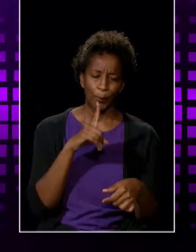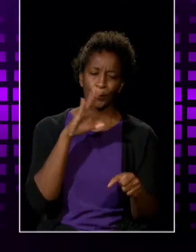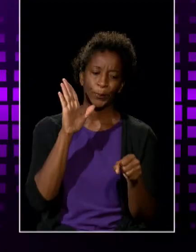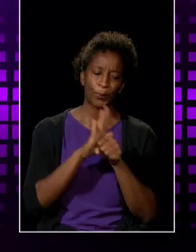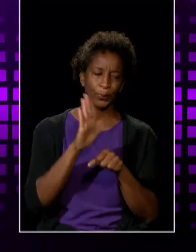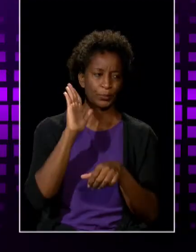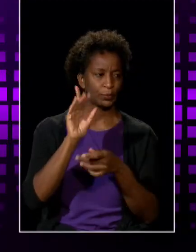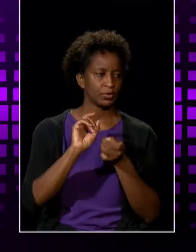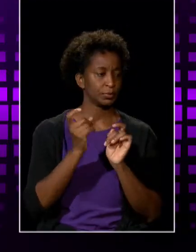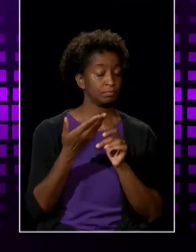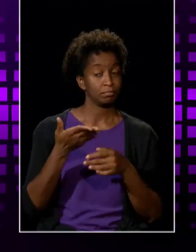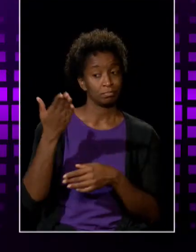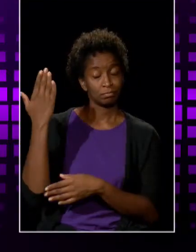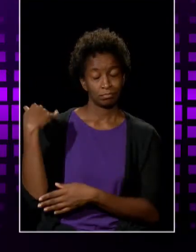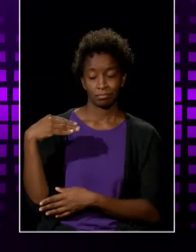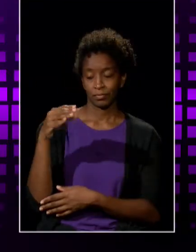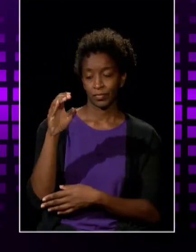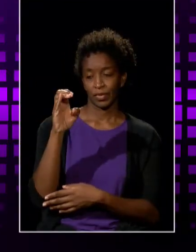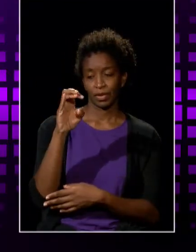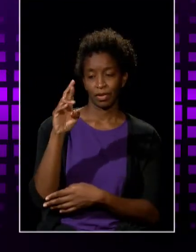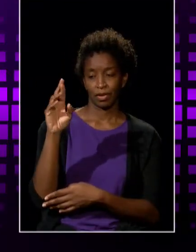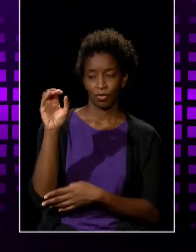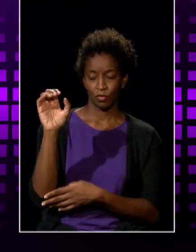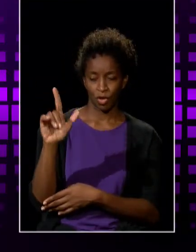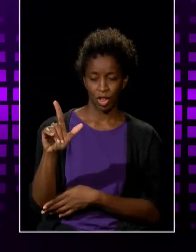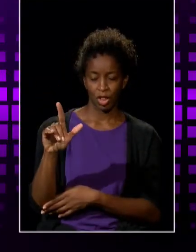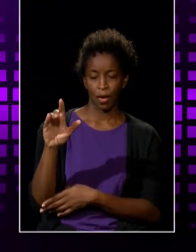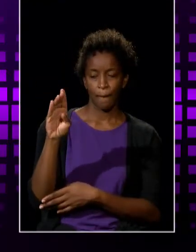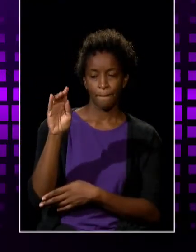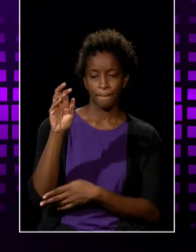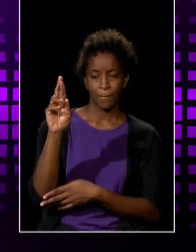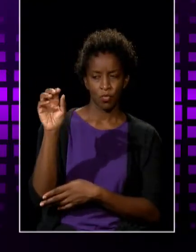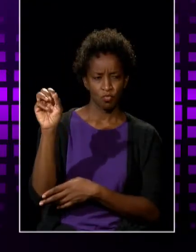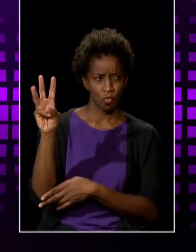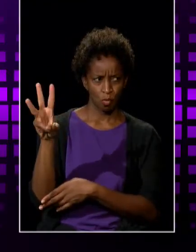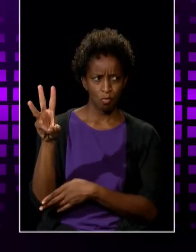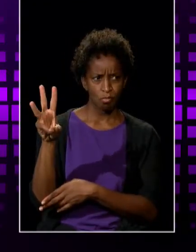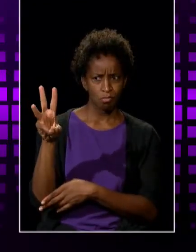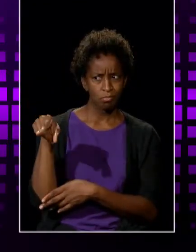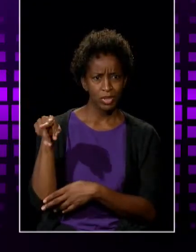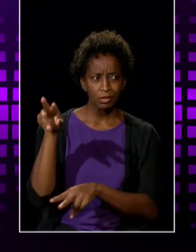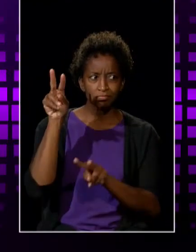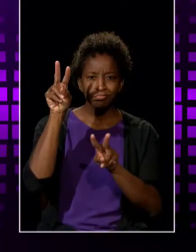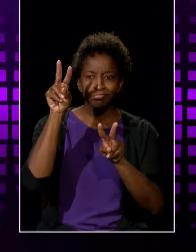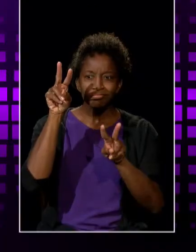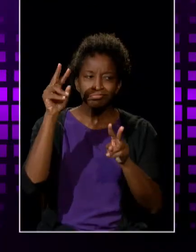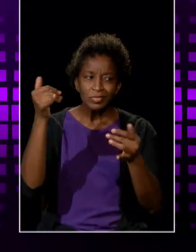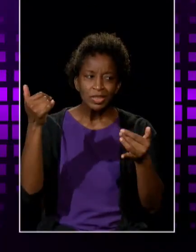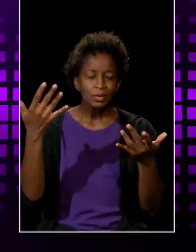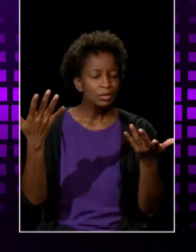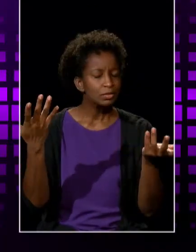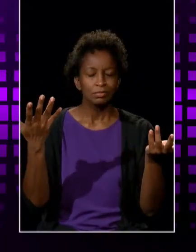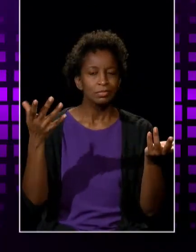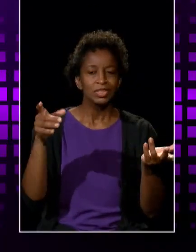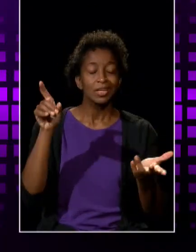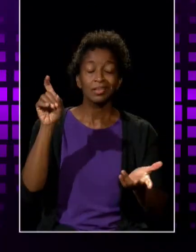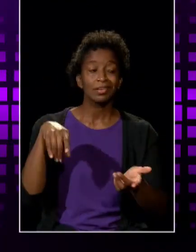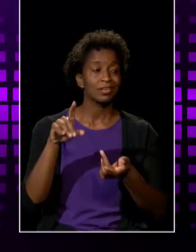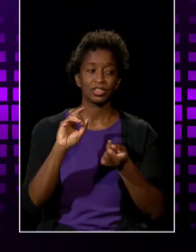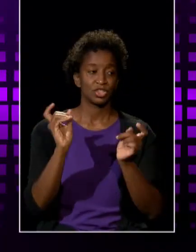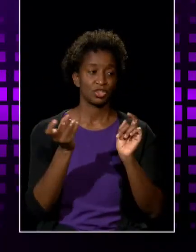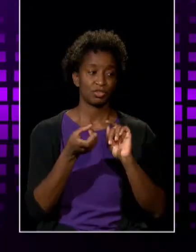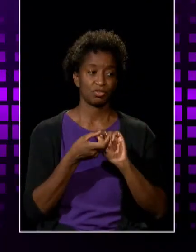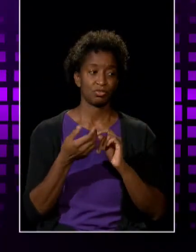too looked forward to this day, and it has been something that was, it needed to be done. And as Khaleel said,